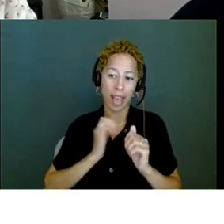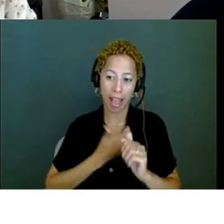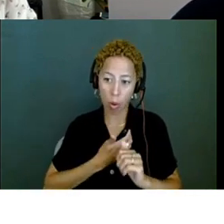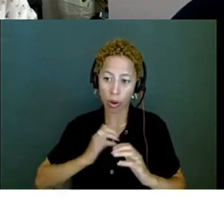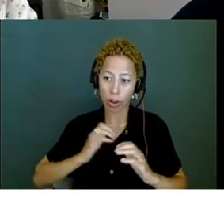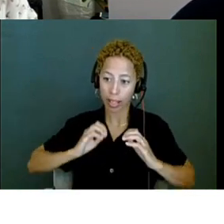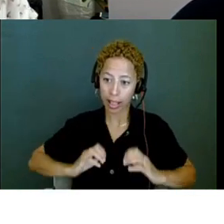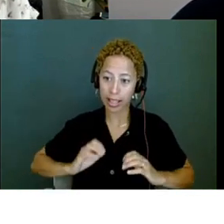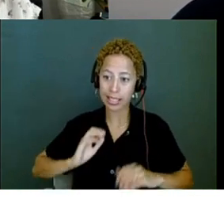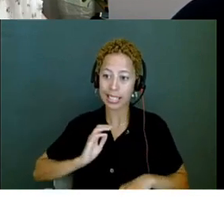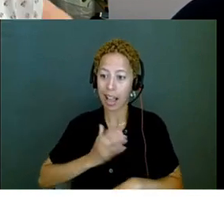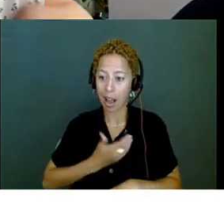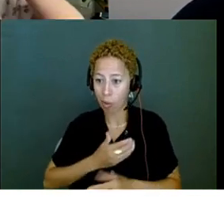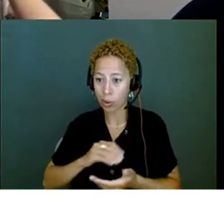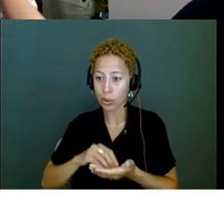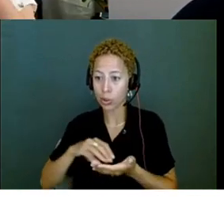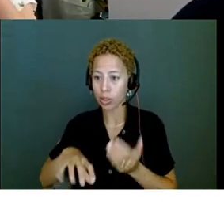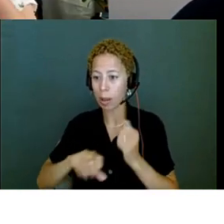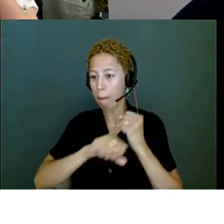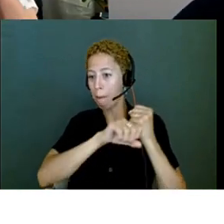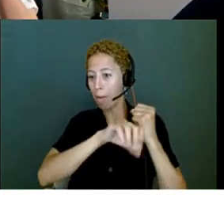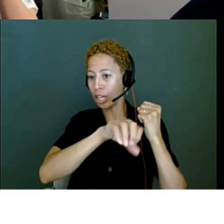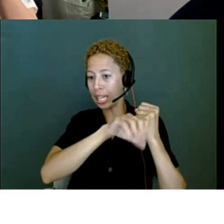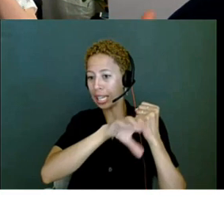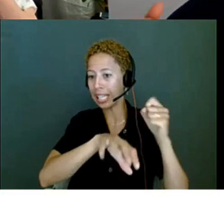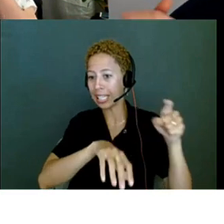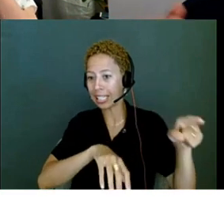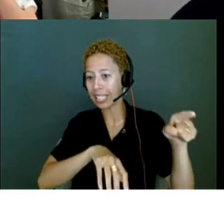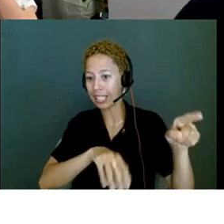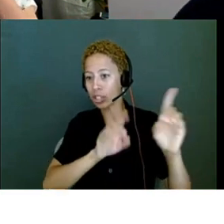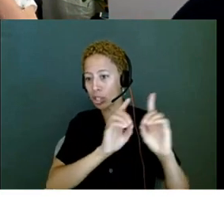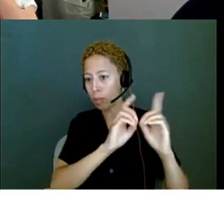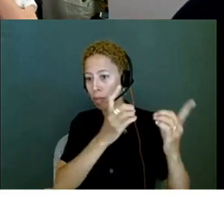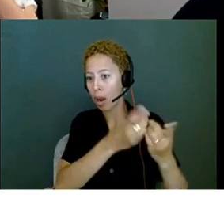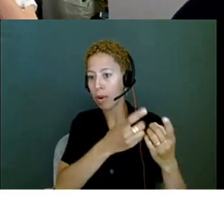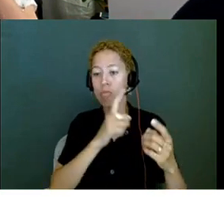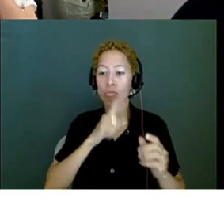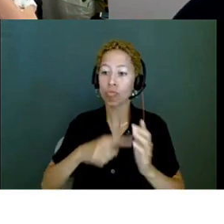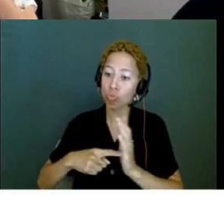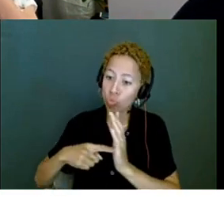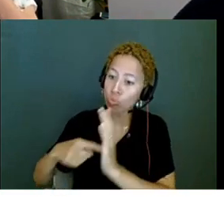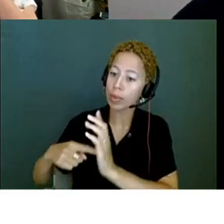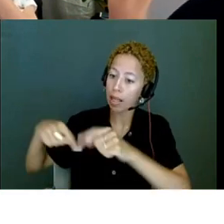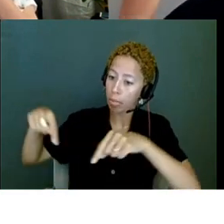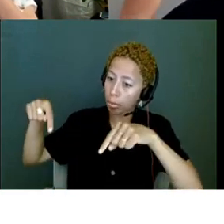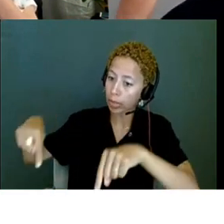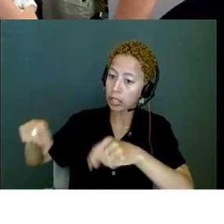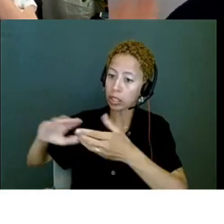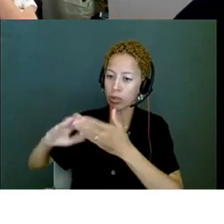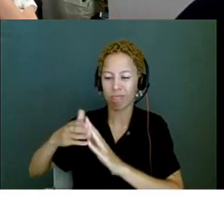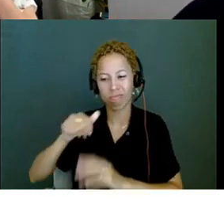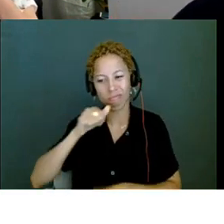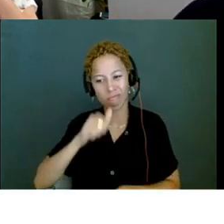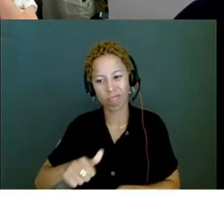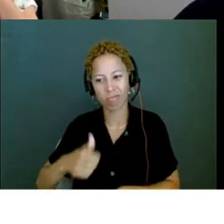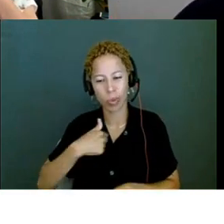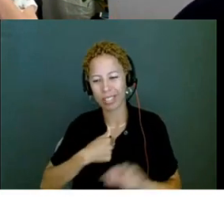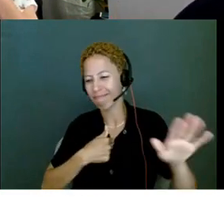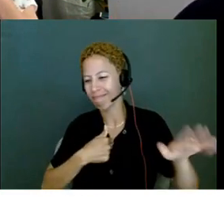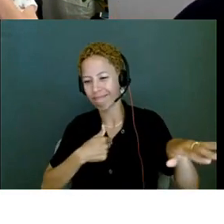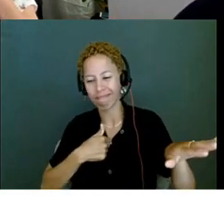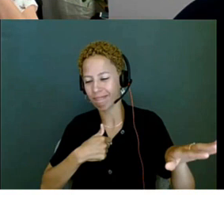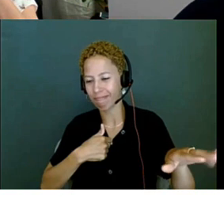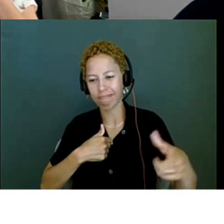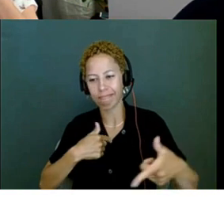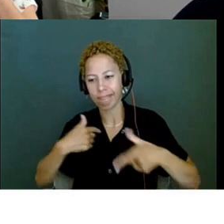students, that marketing wasn't fully representing our community. So we took matters into our own hands and did